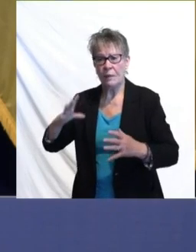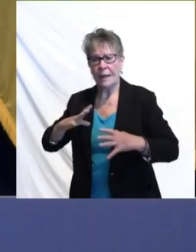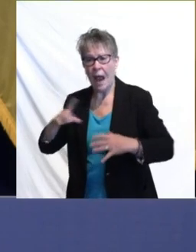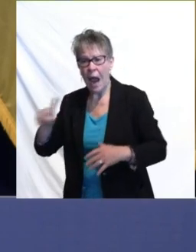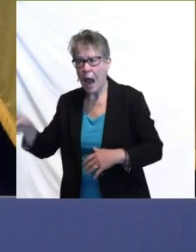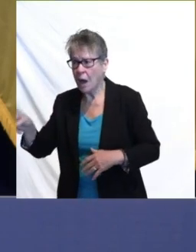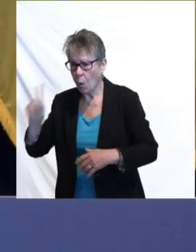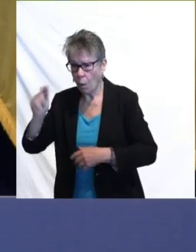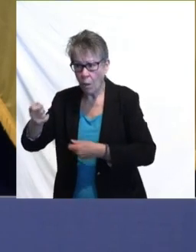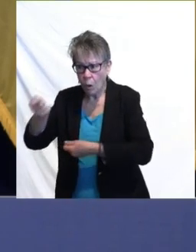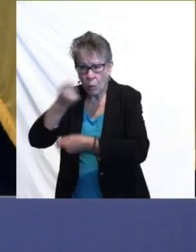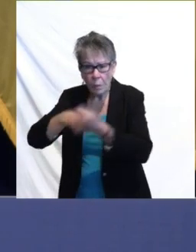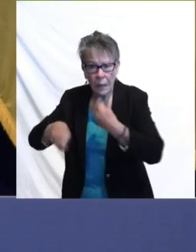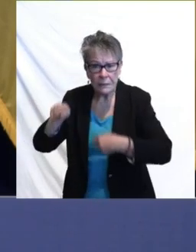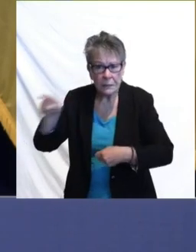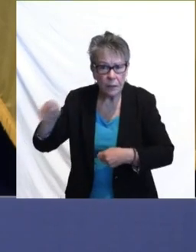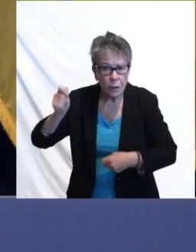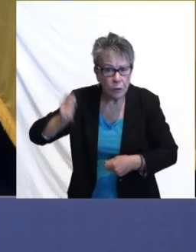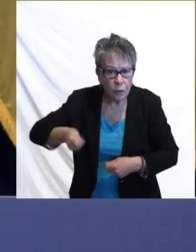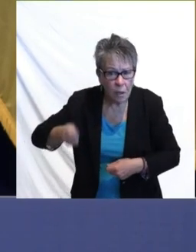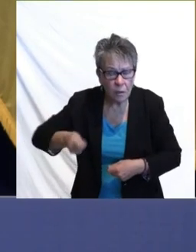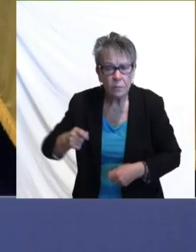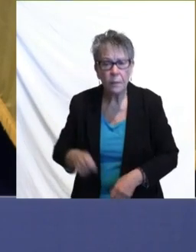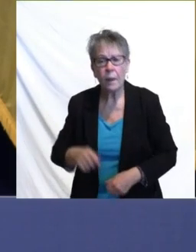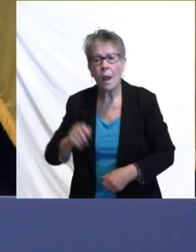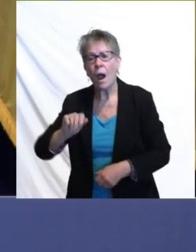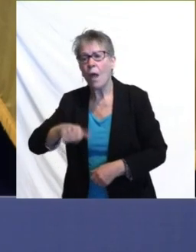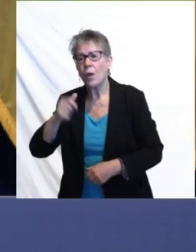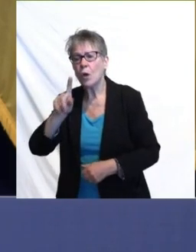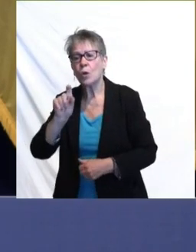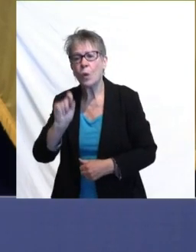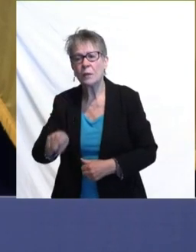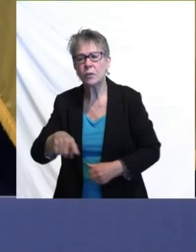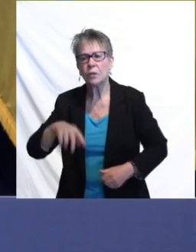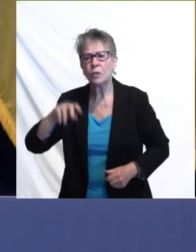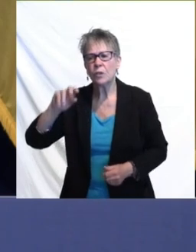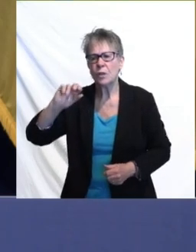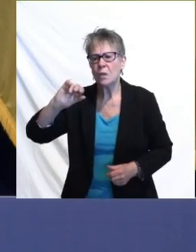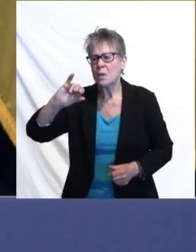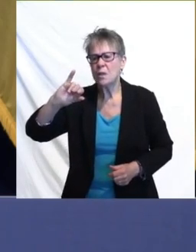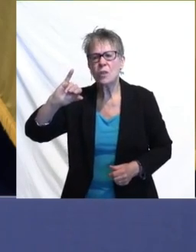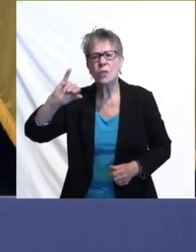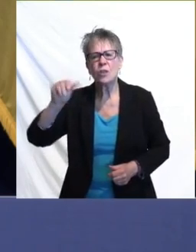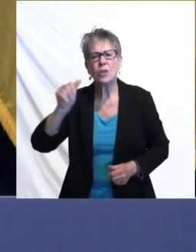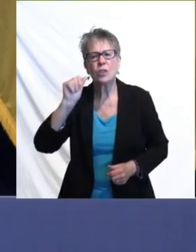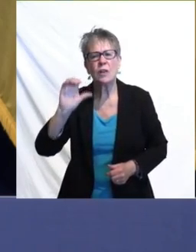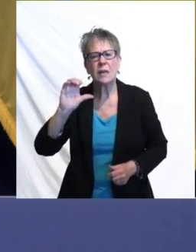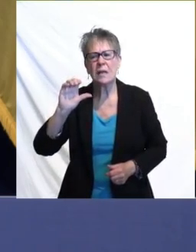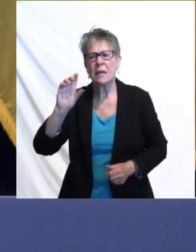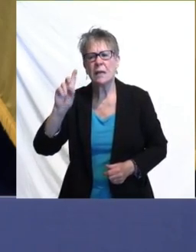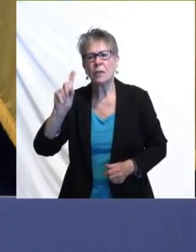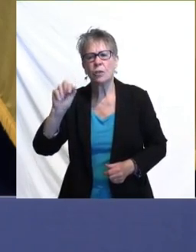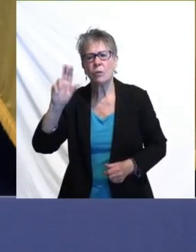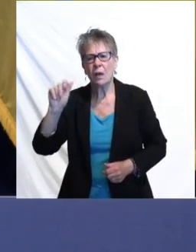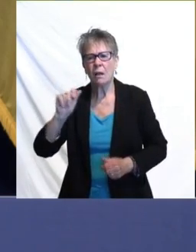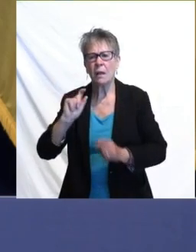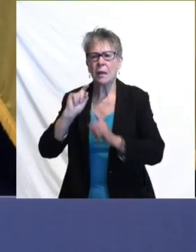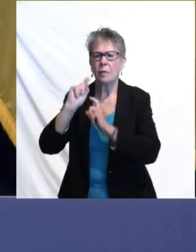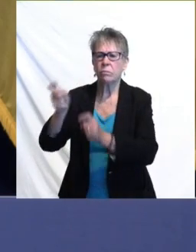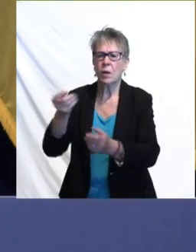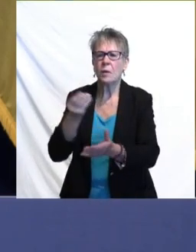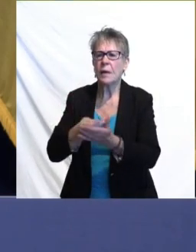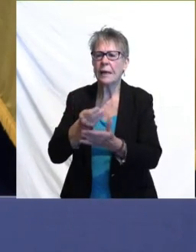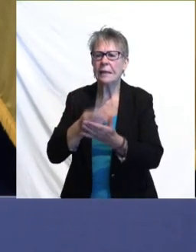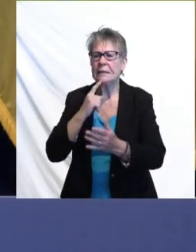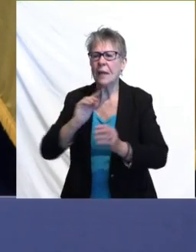that? And finally, Jack Ciattarelli conceded last week, and in doing so specifically disavowed claims of voter fraud. Do you think it was